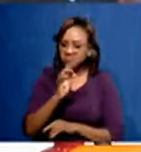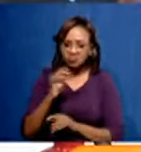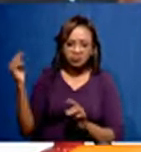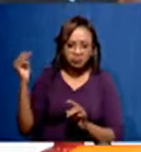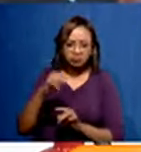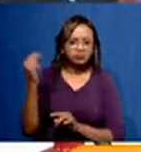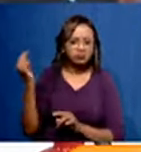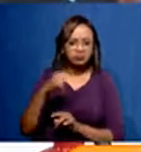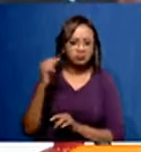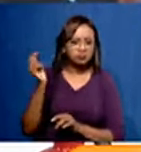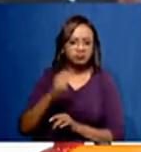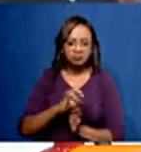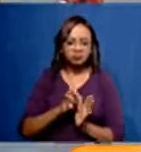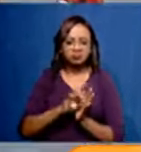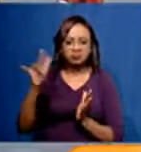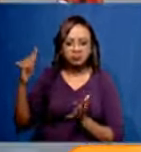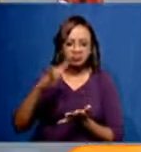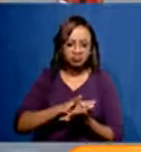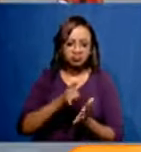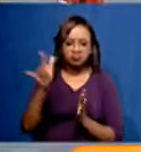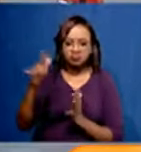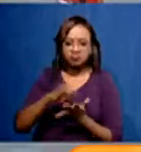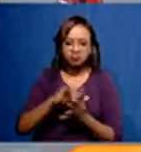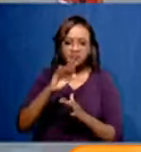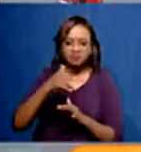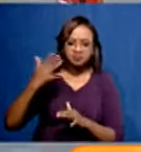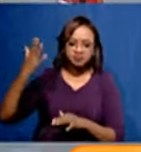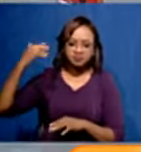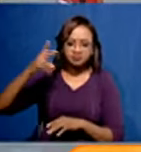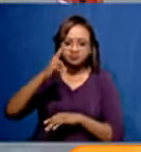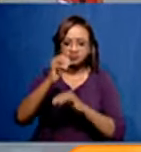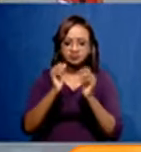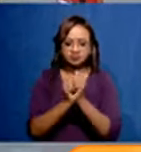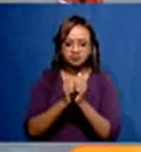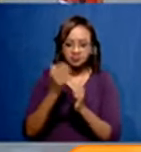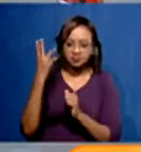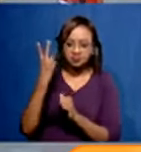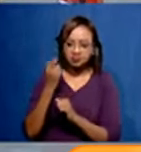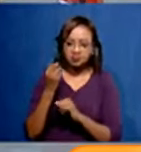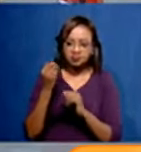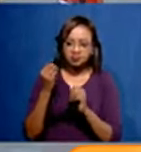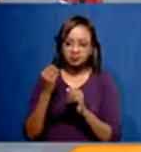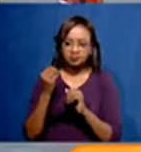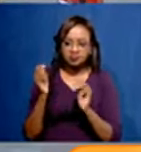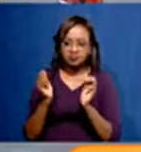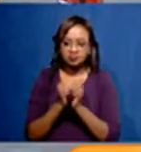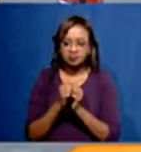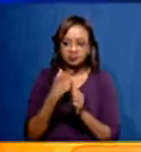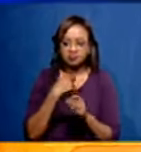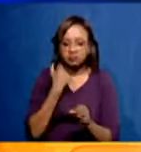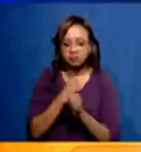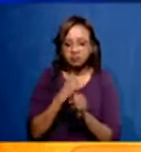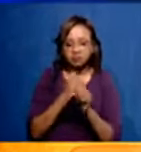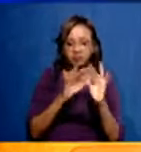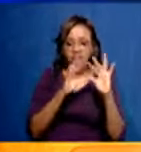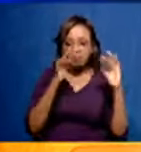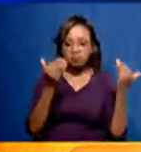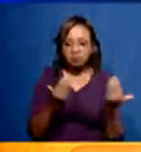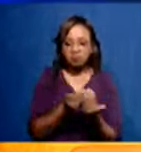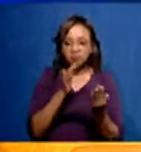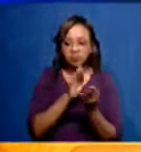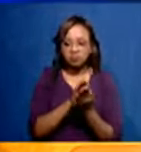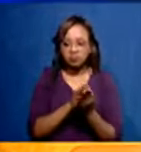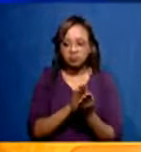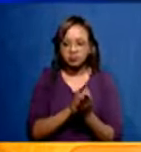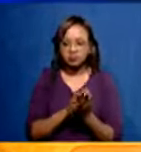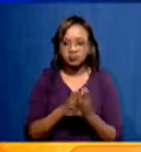back since 2010, haven't you? Correct. So in 2010, when I worked at the World Bank, and I know there are all sorts of ideas about the World Bank in this and